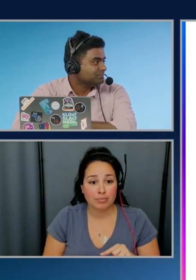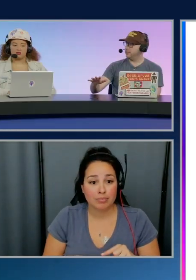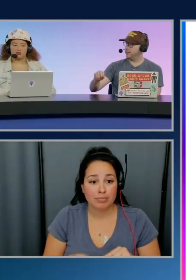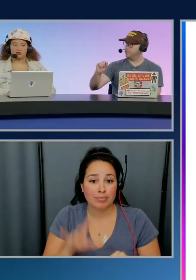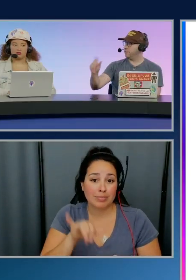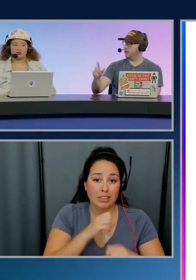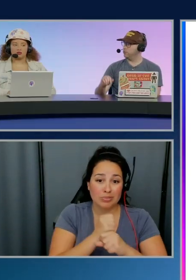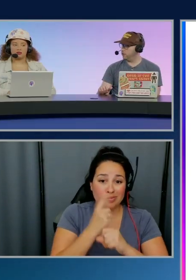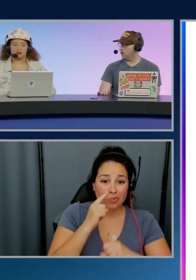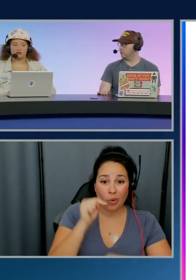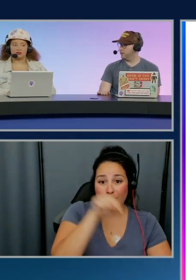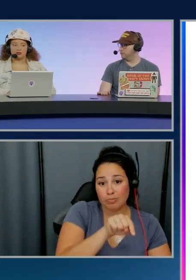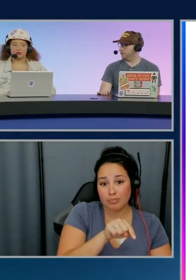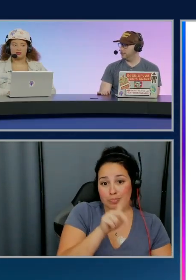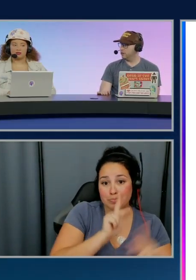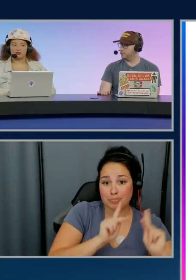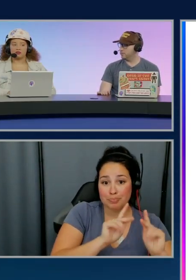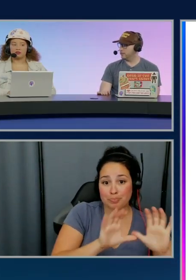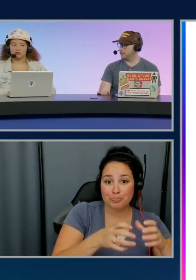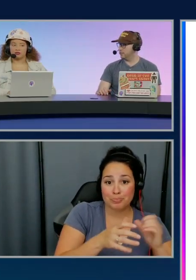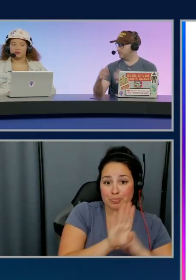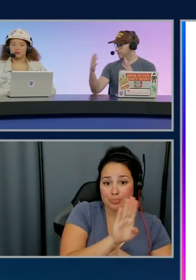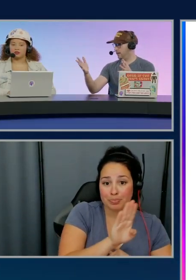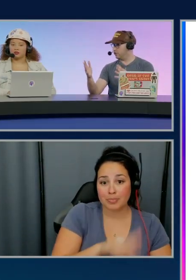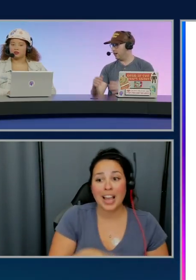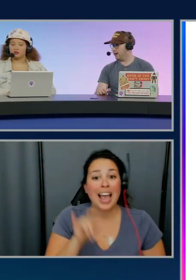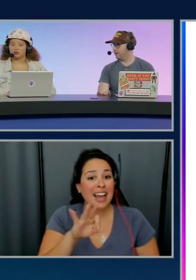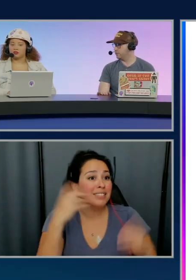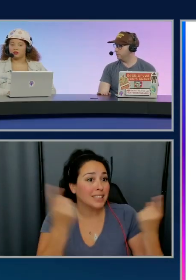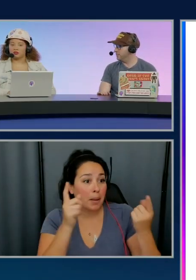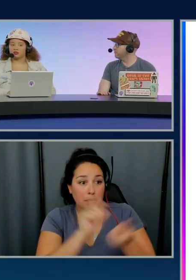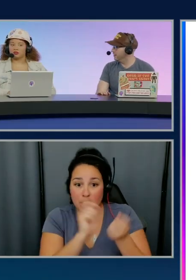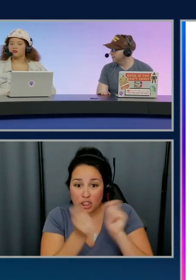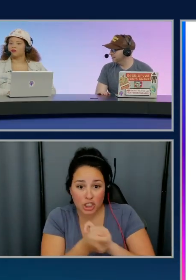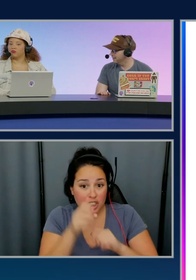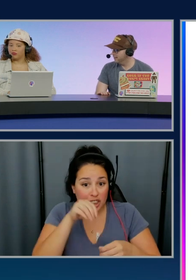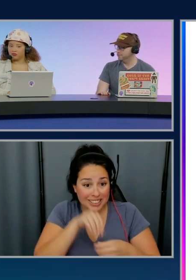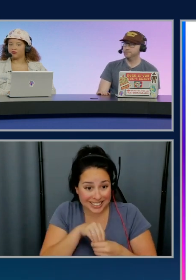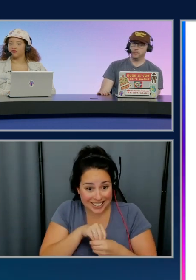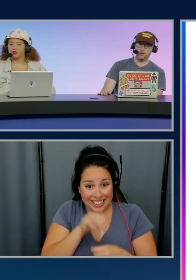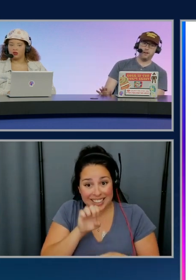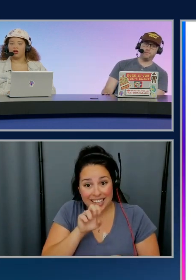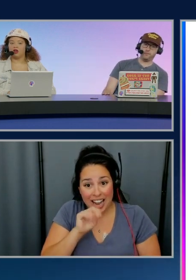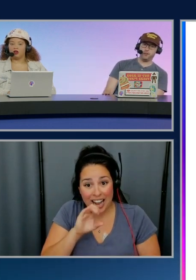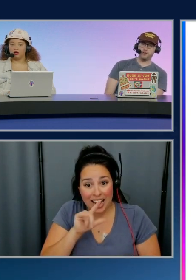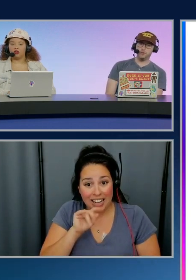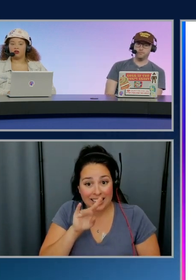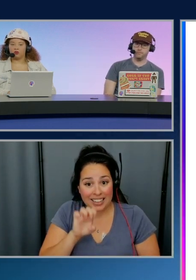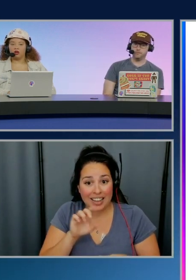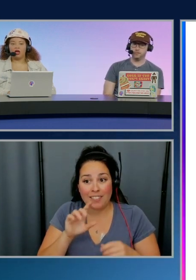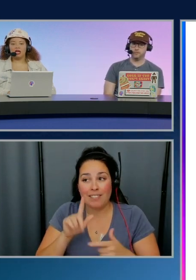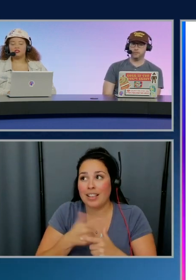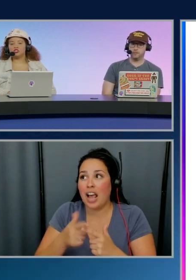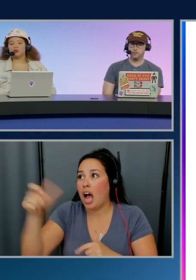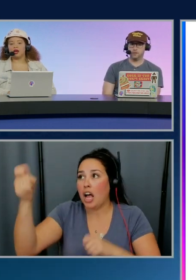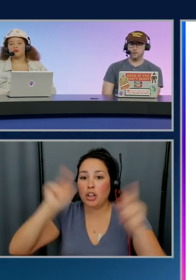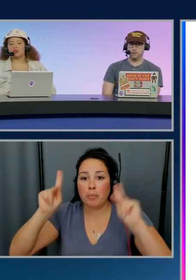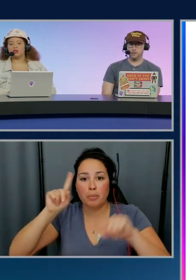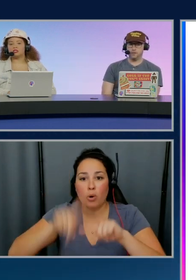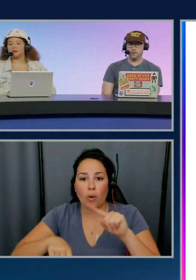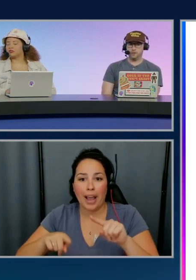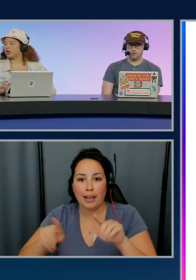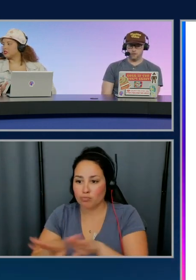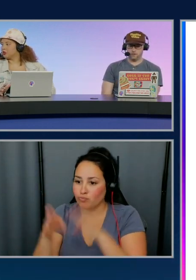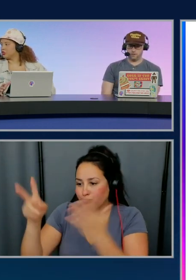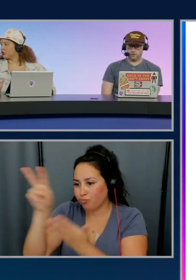that enclave, they will no longer be able to decrypt it because that SHA hash will be different. Exactly. All right. Very cool. Okay. And do we have